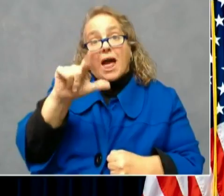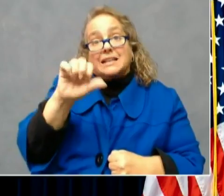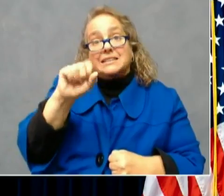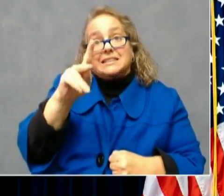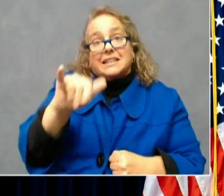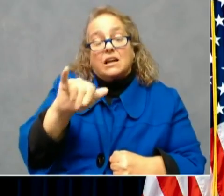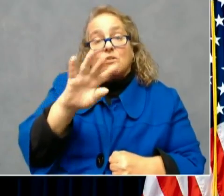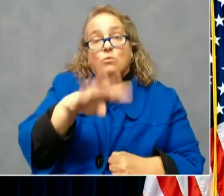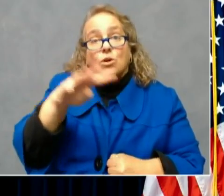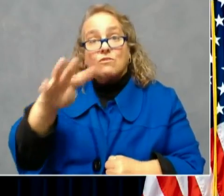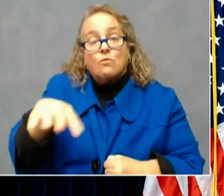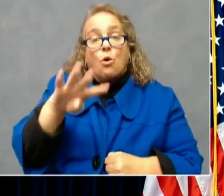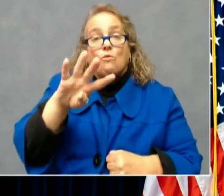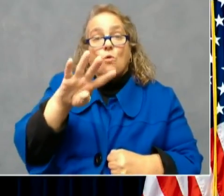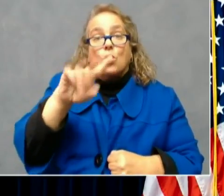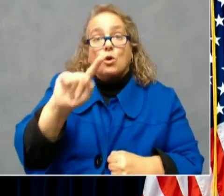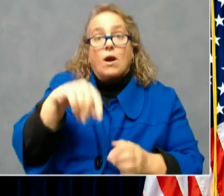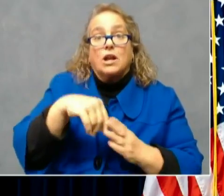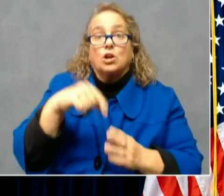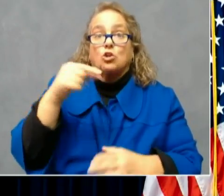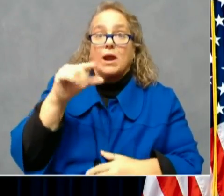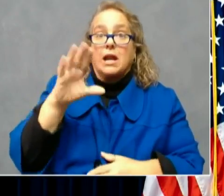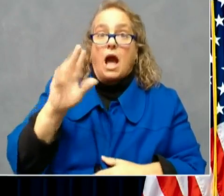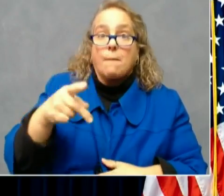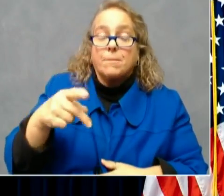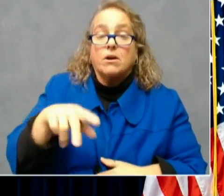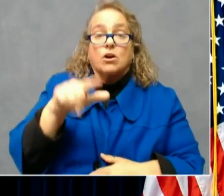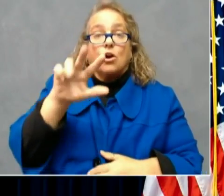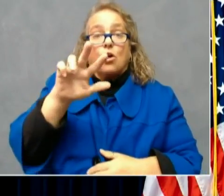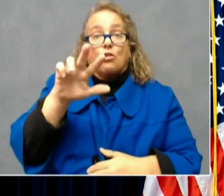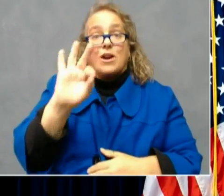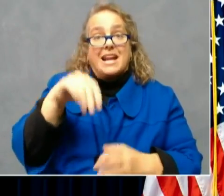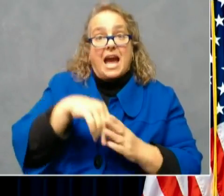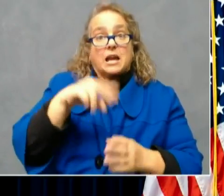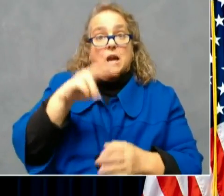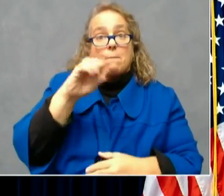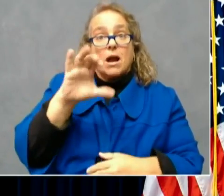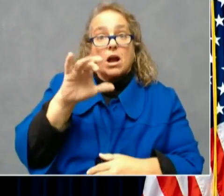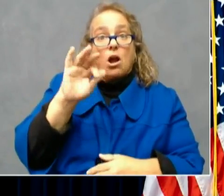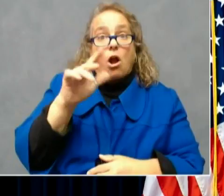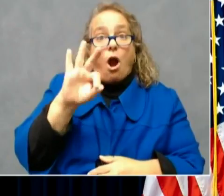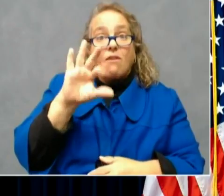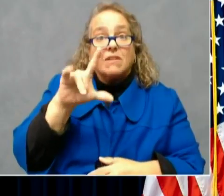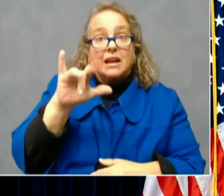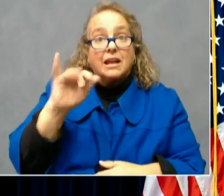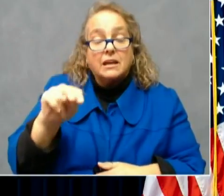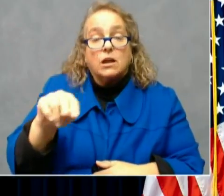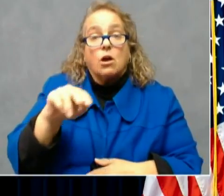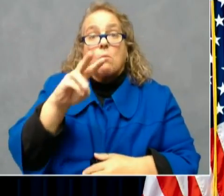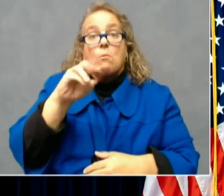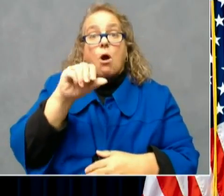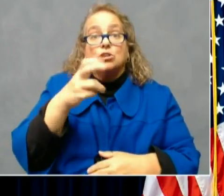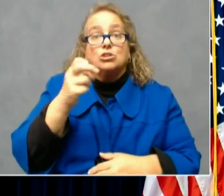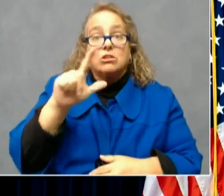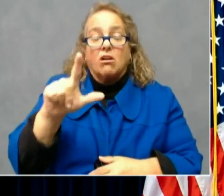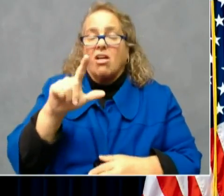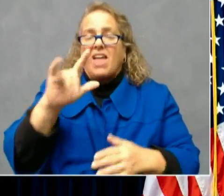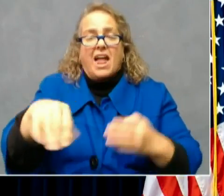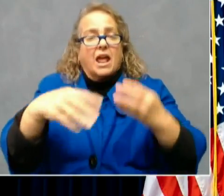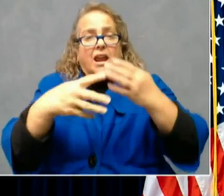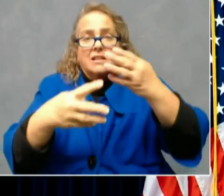41 in Greenup. 39 in Magoffin. 38 in Marshall. And the list goes on and